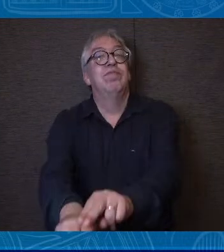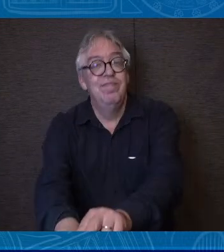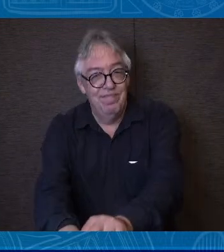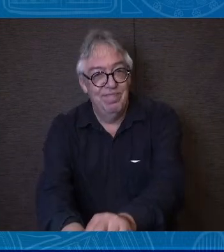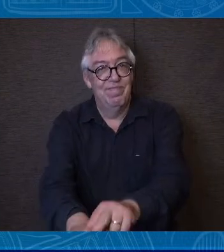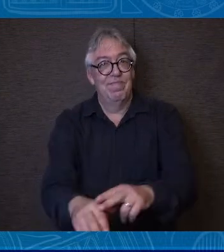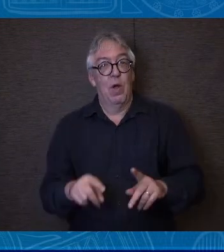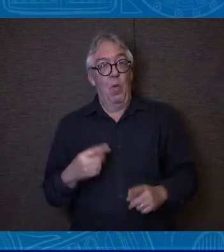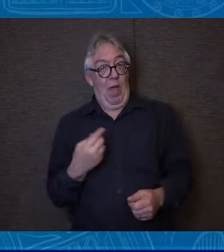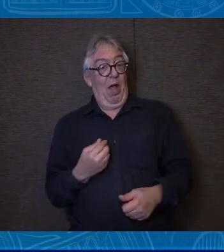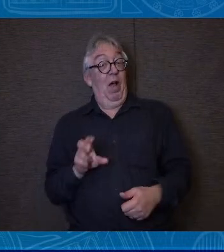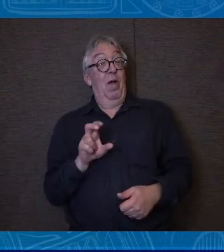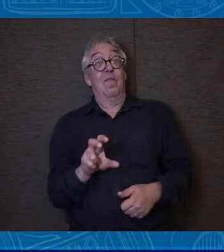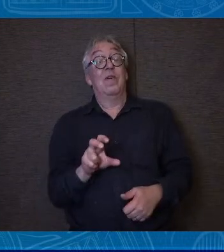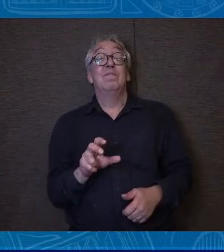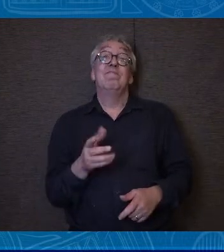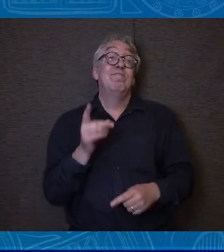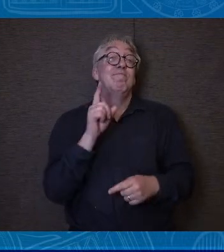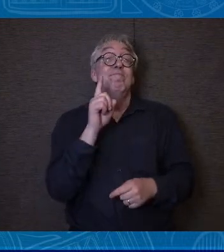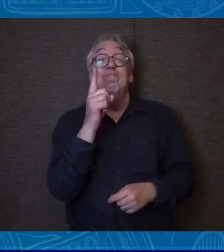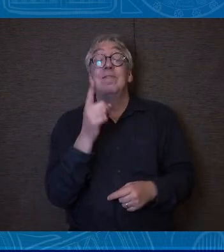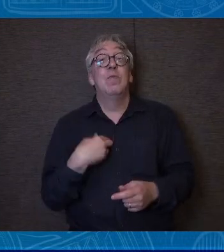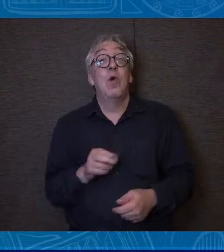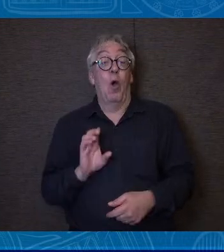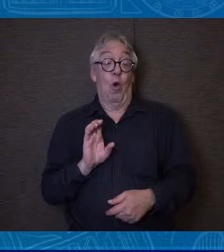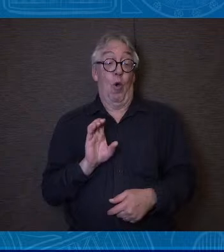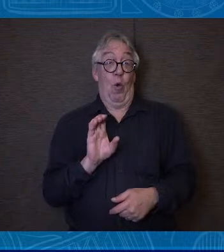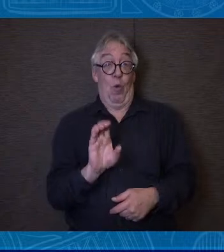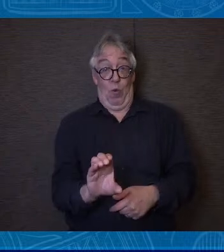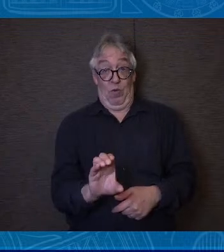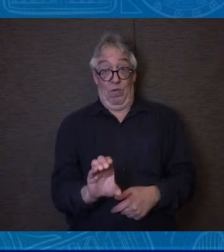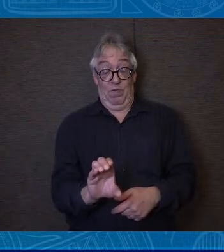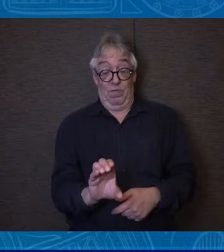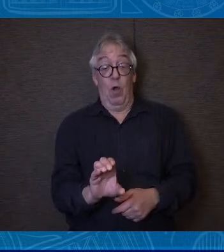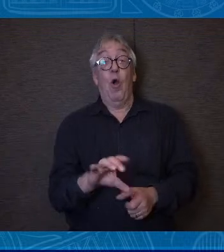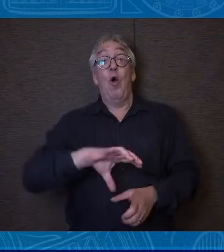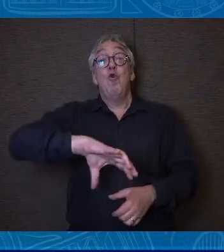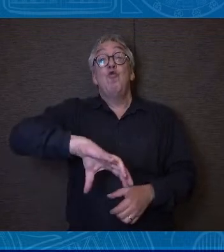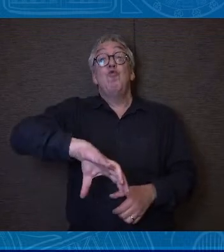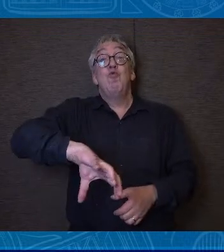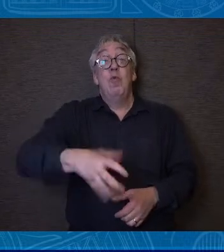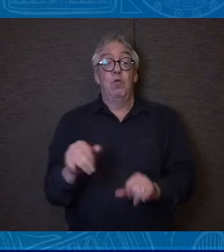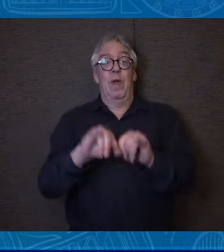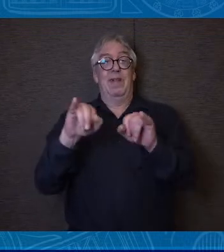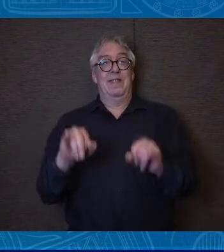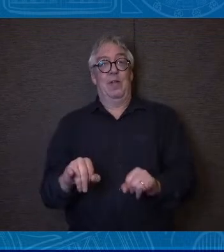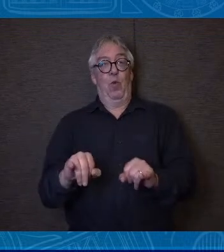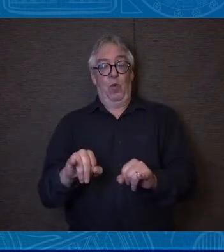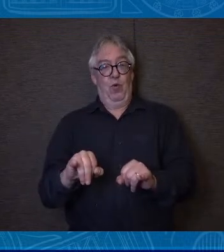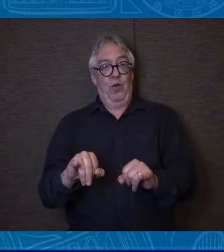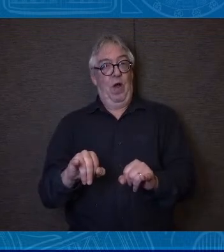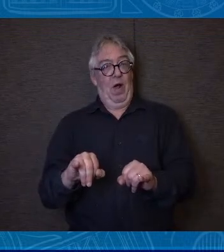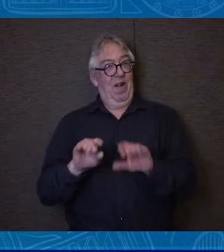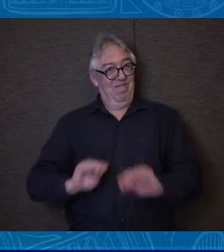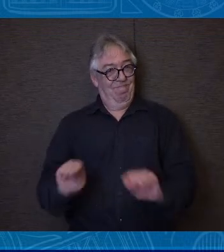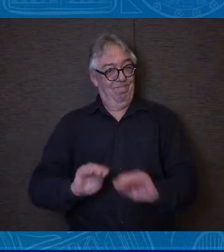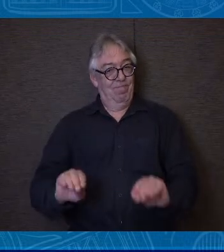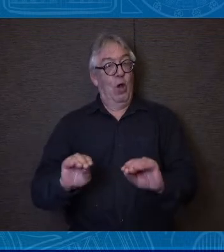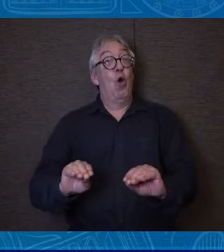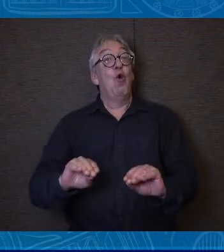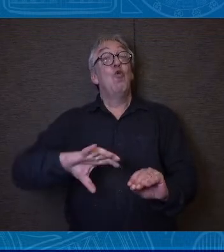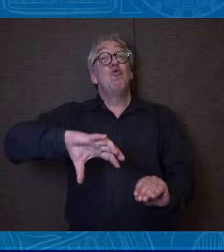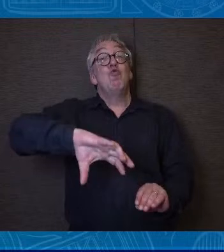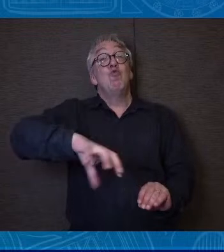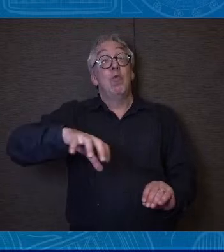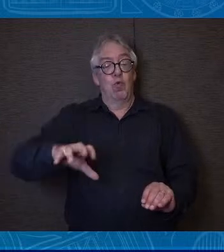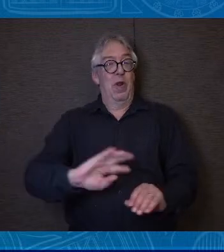regional projects wherein we support the capacity building of regional institutions and regional centers,